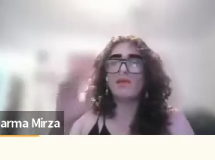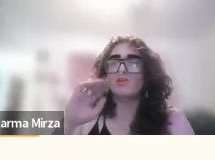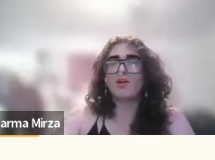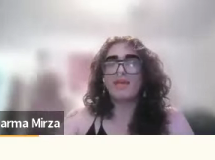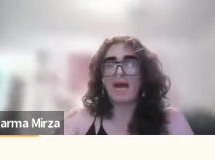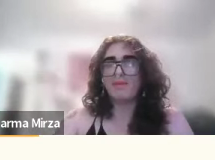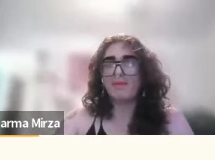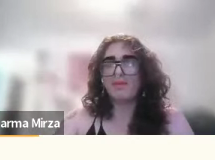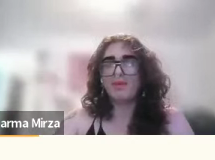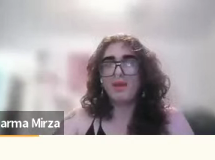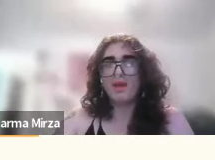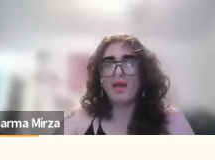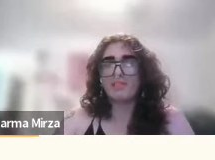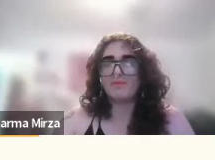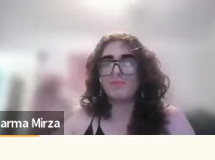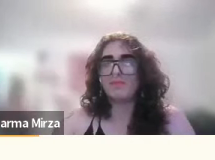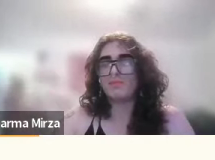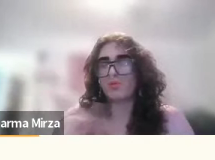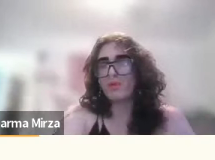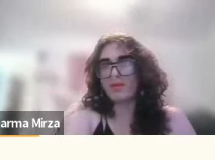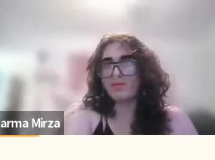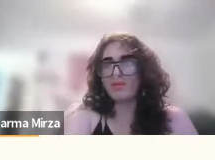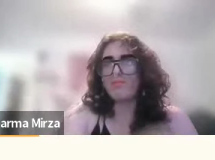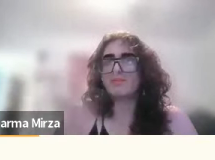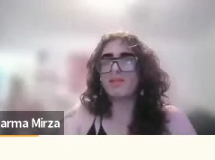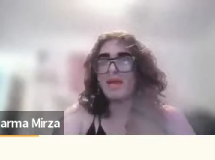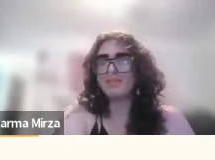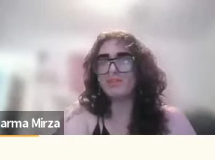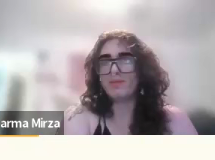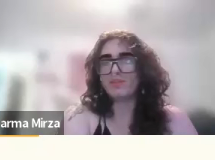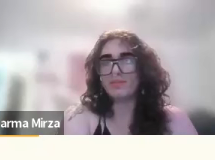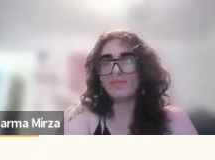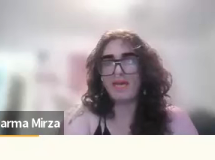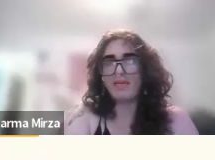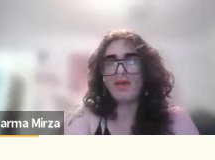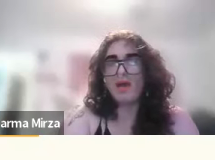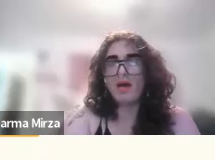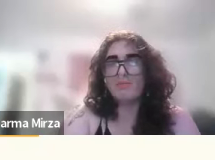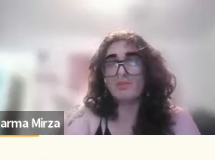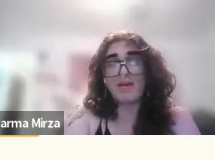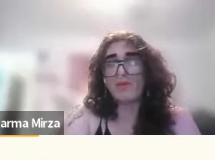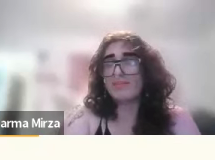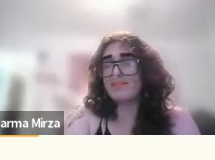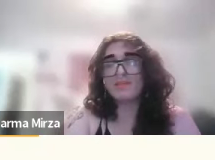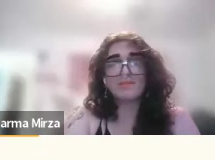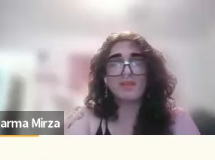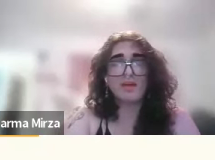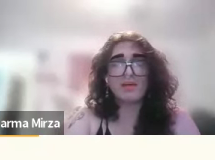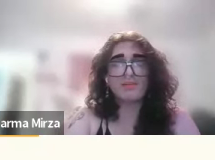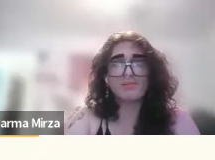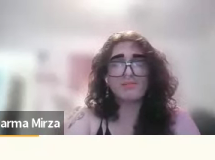globe, that was already happening, and it's being misapplied to Measure 110, so that